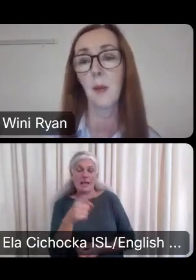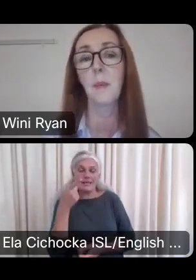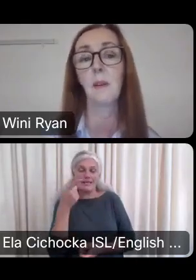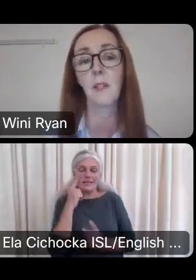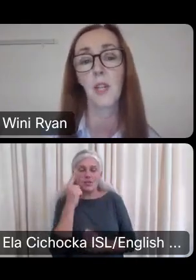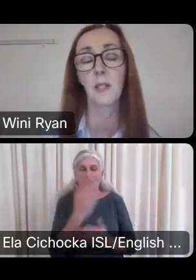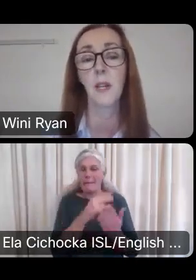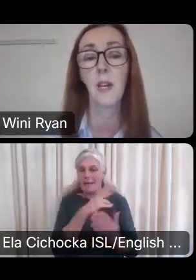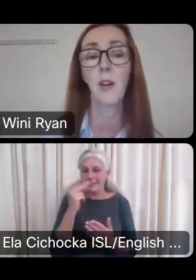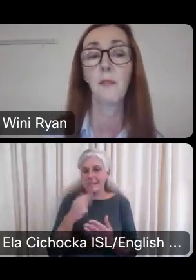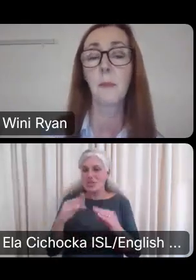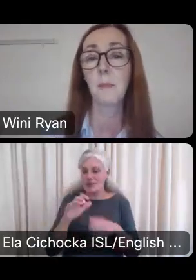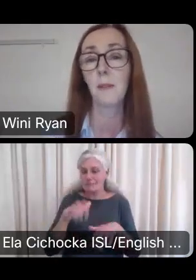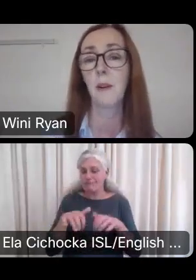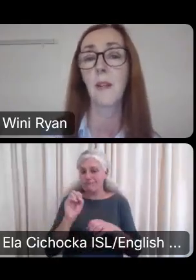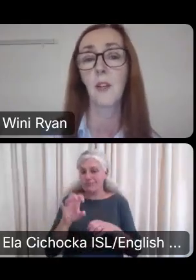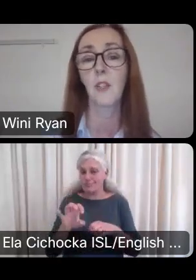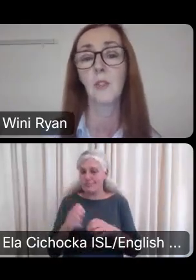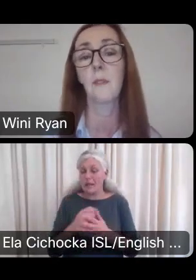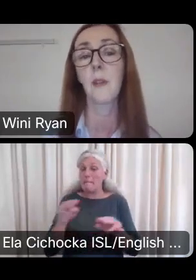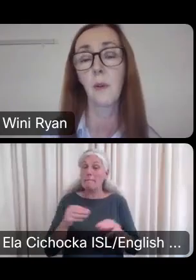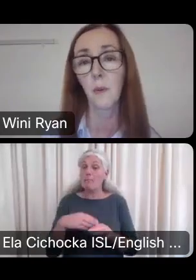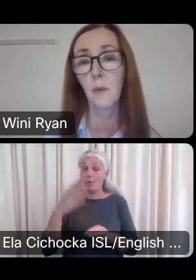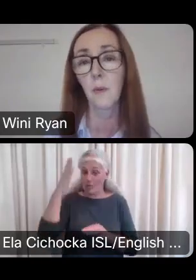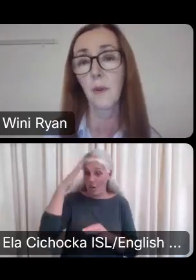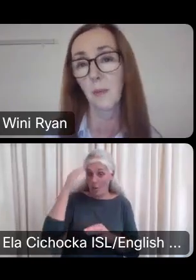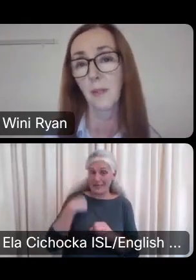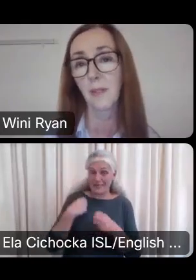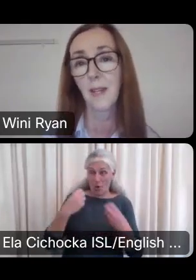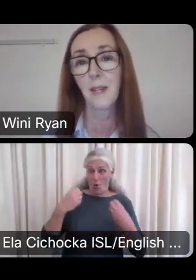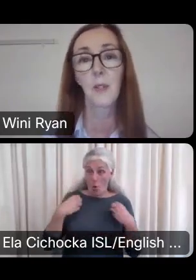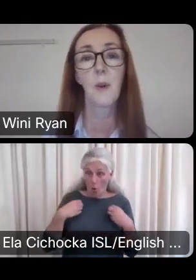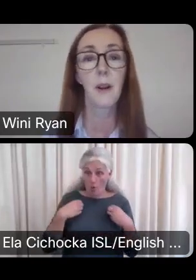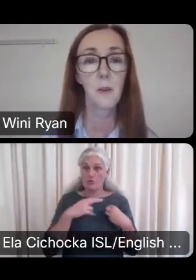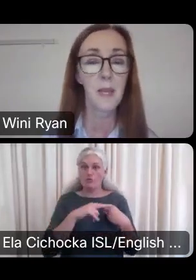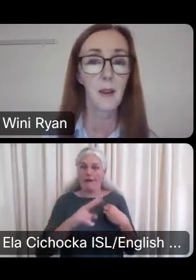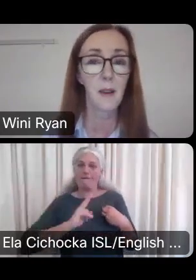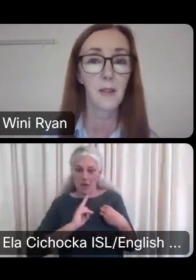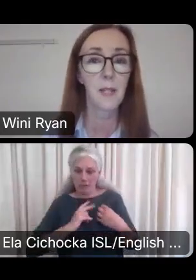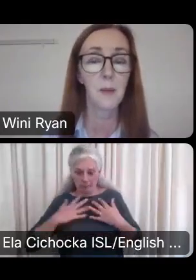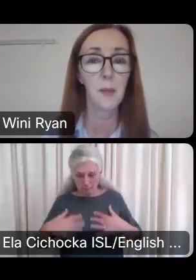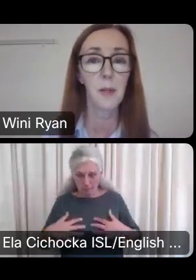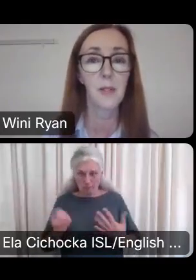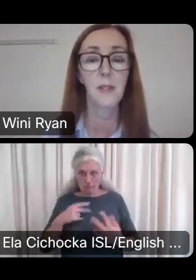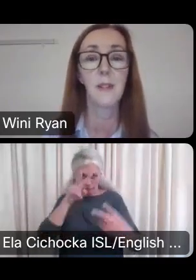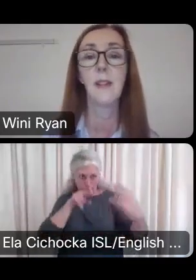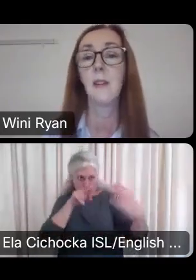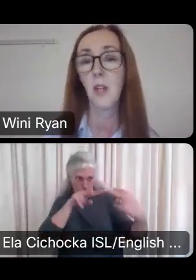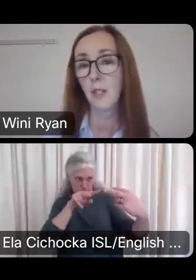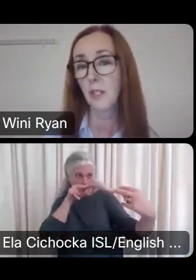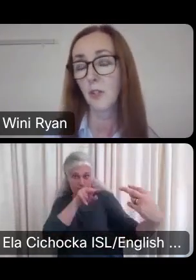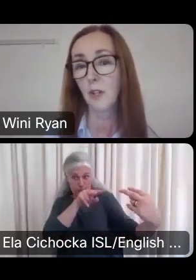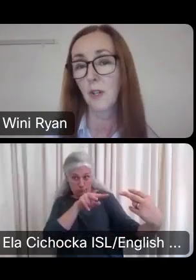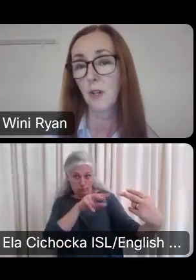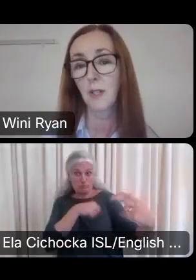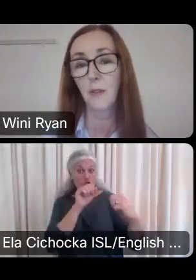coming up here in the chat of people being very conscious of your own nonverbals. So are you making eye contact with the person,